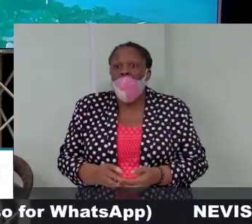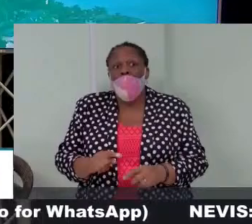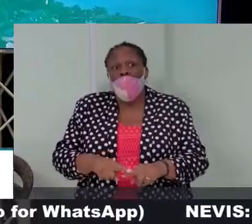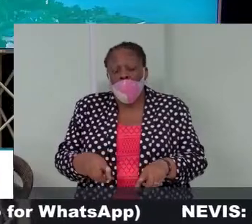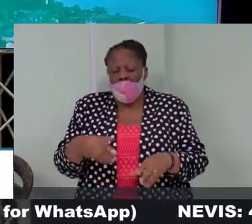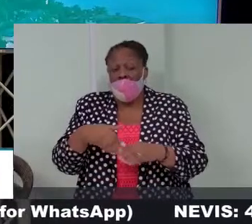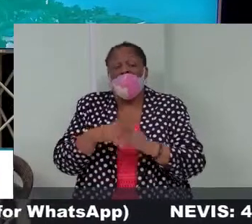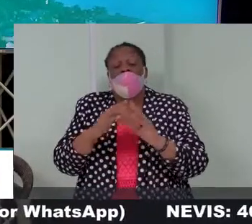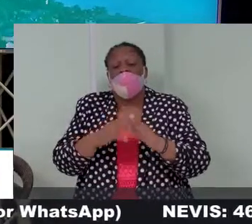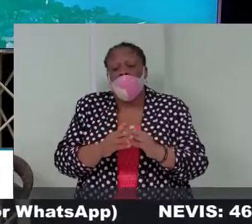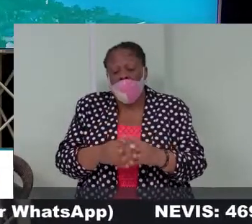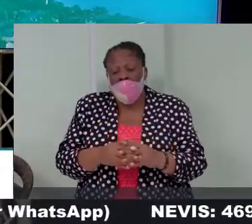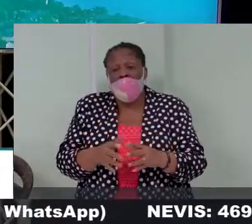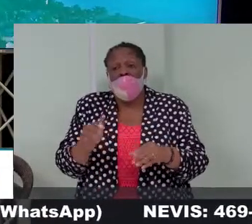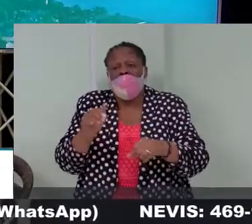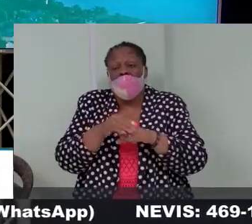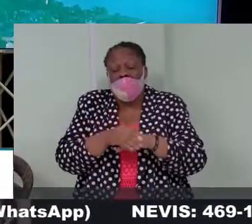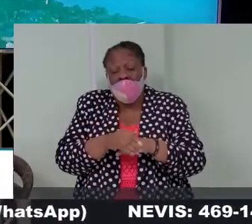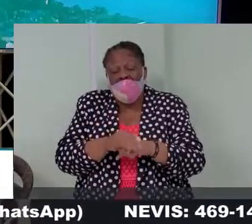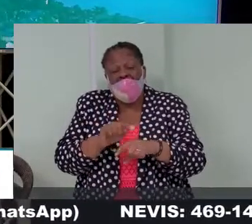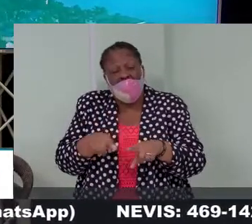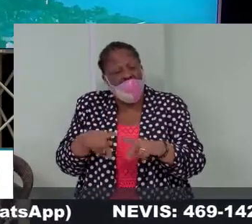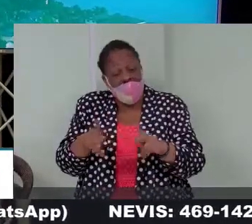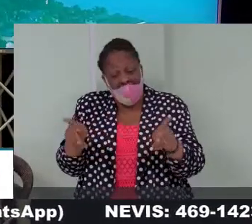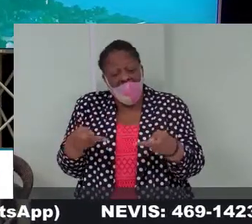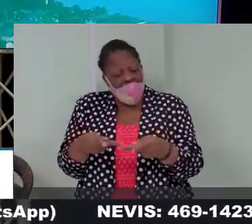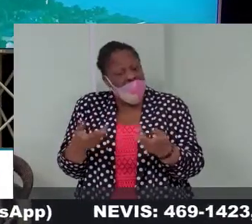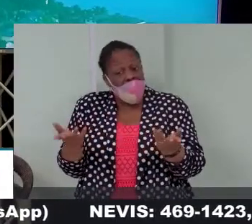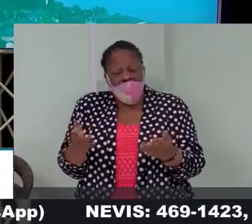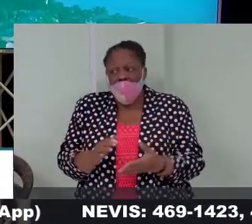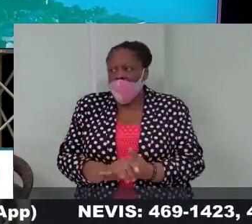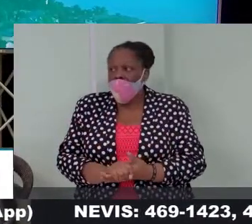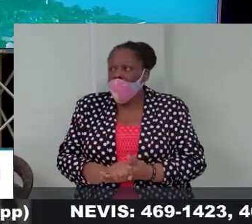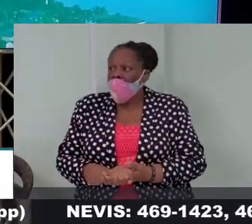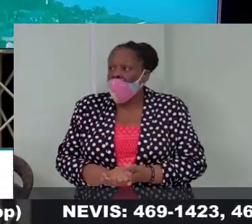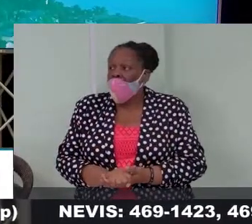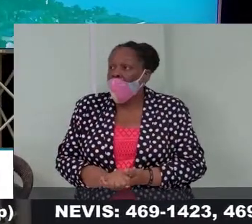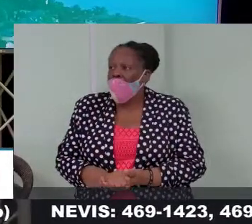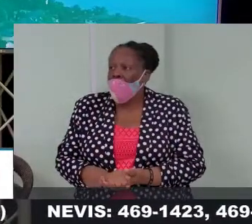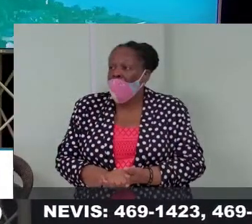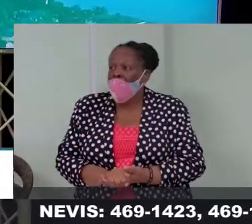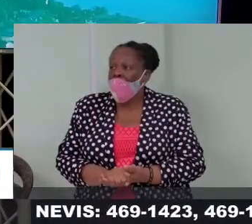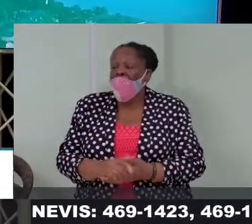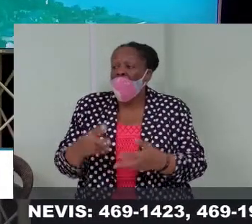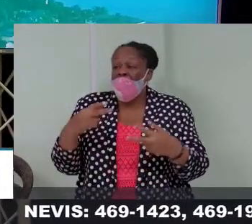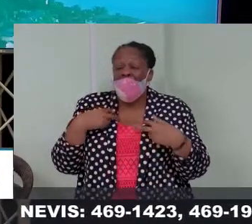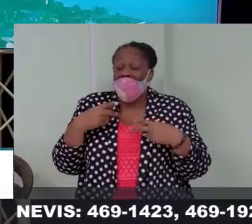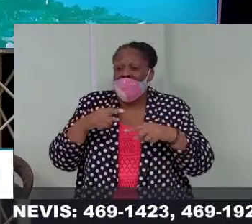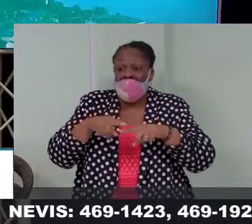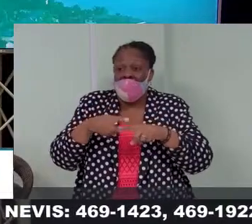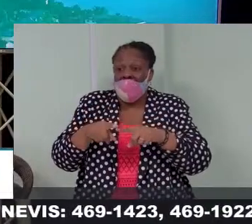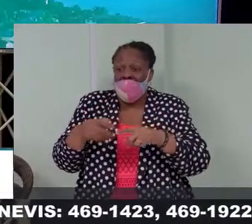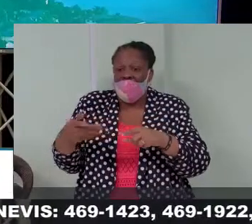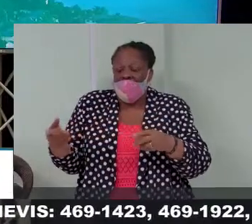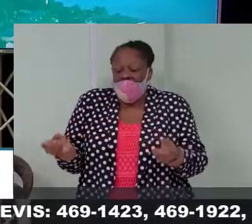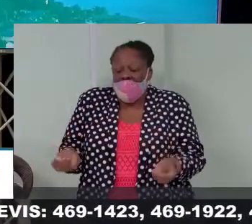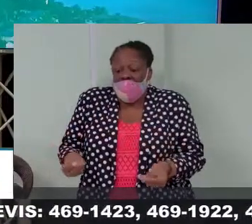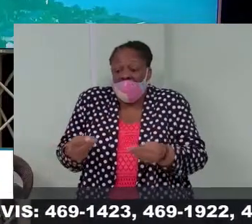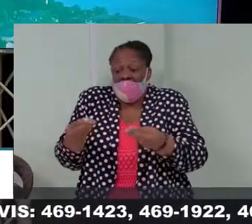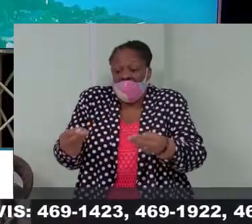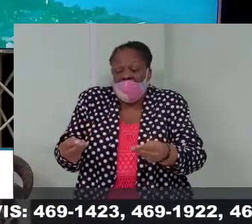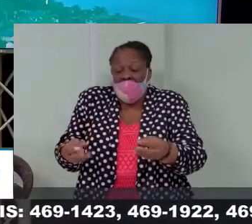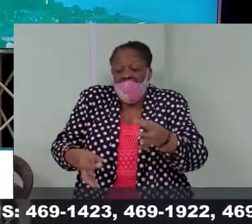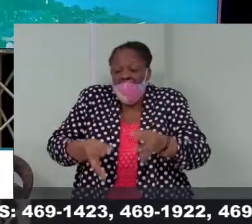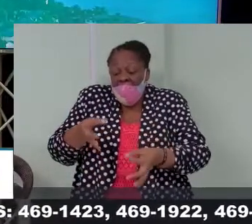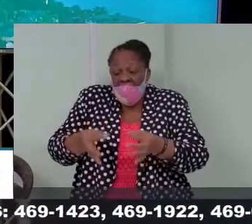There are antibody cocktails that are now being used, and so those are the treatments that are used for persons with advanced disease. But for the most part, most